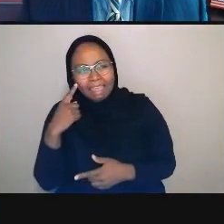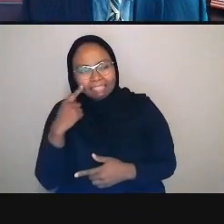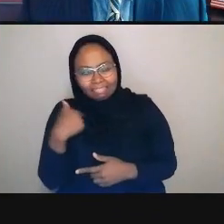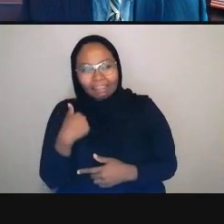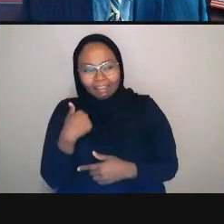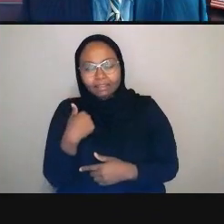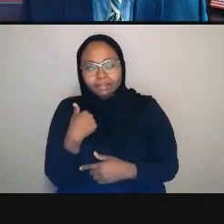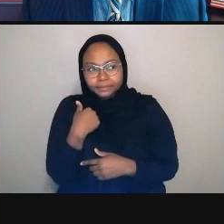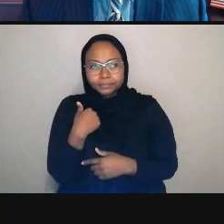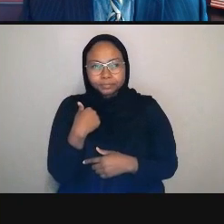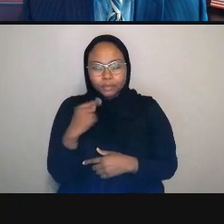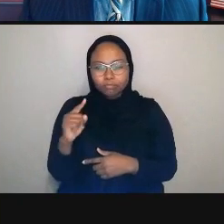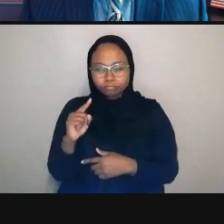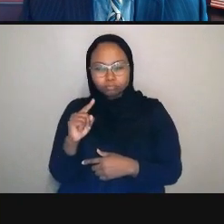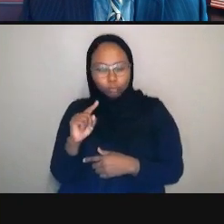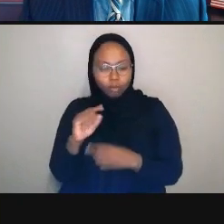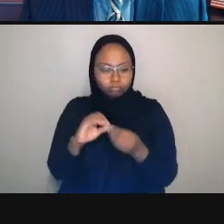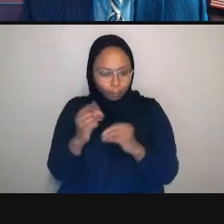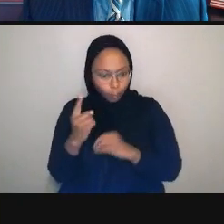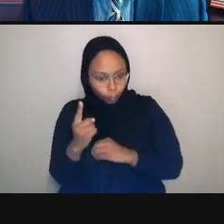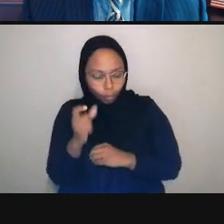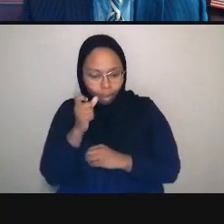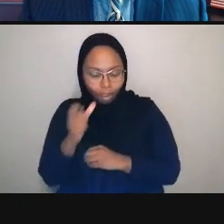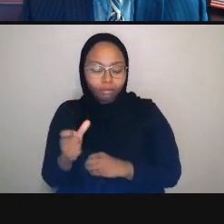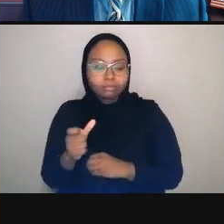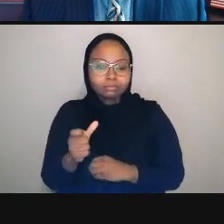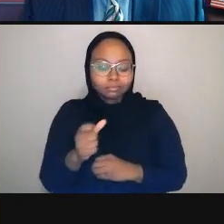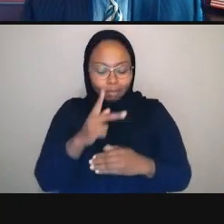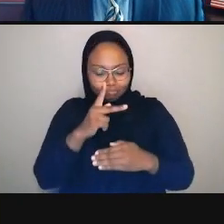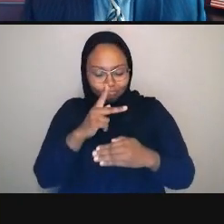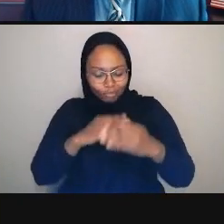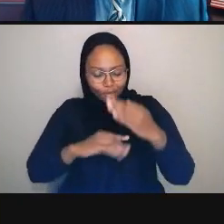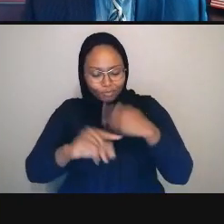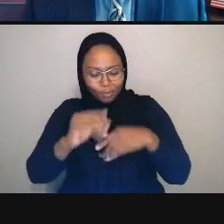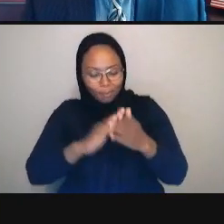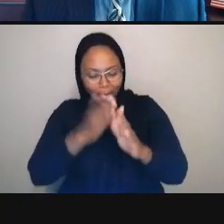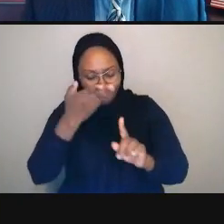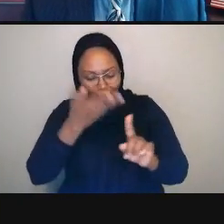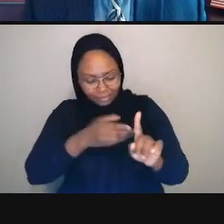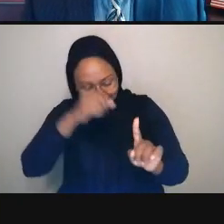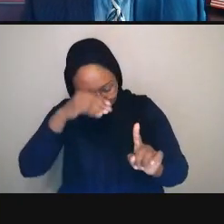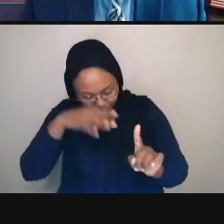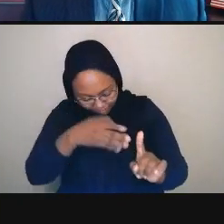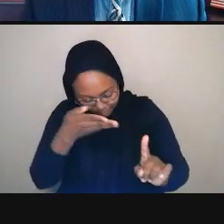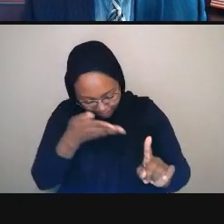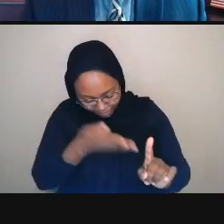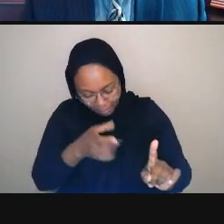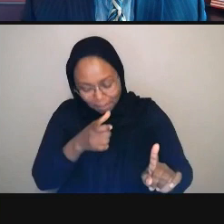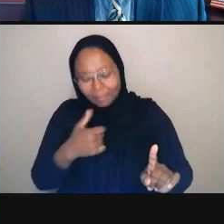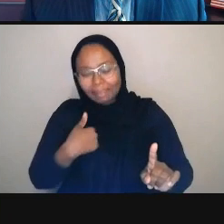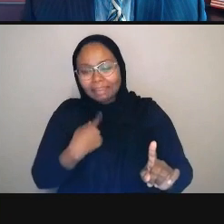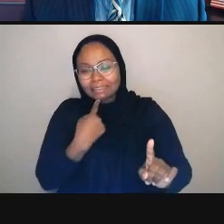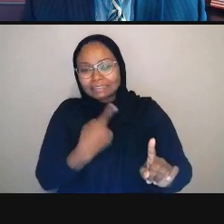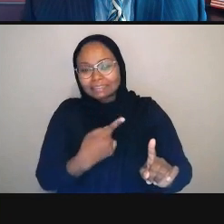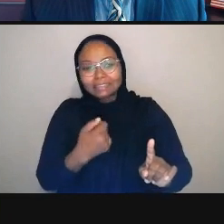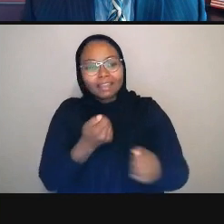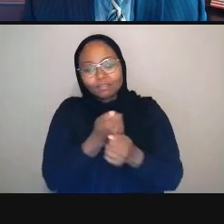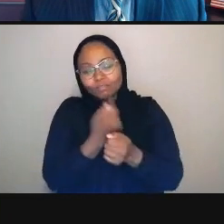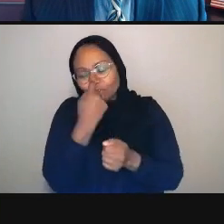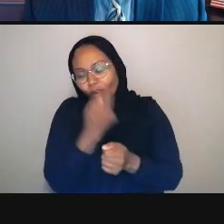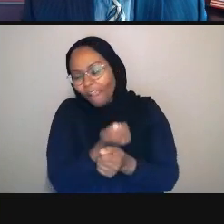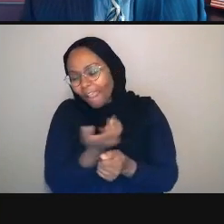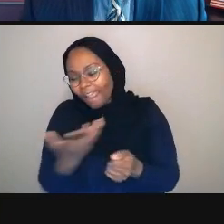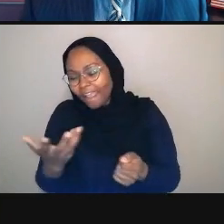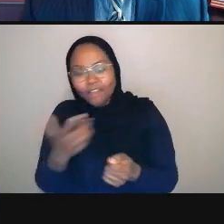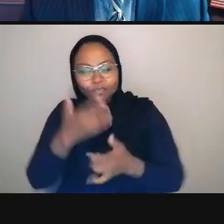things I'd say. One is, you know, Muhammad the Prophet, peace be upon him, is recorded to have said that for every disease, there is a